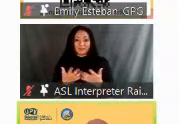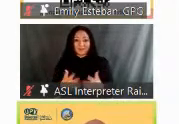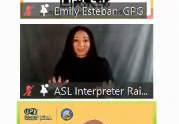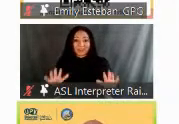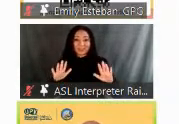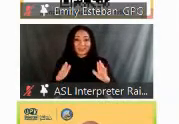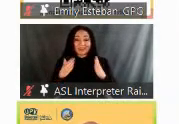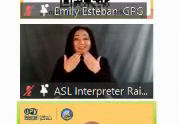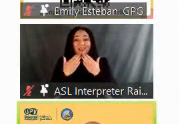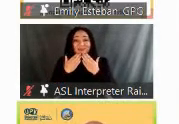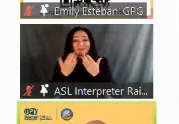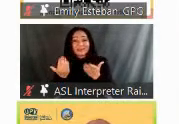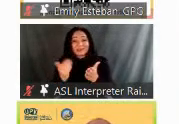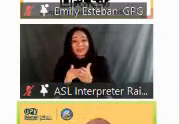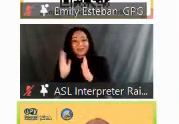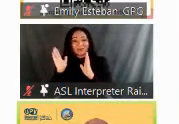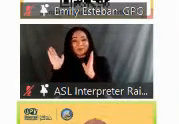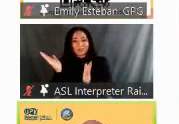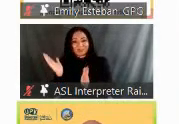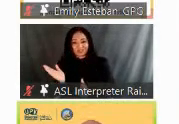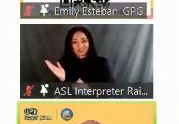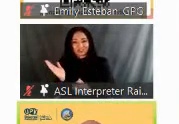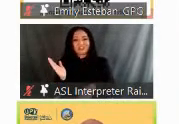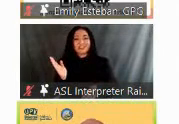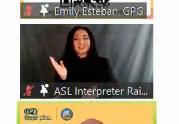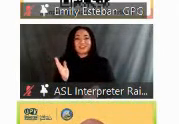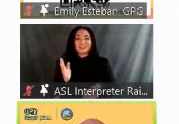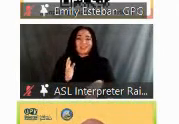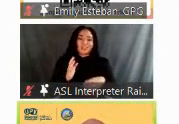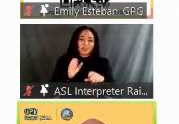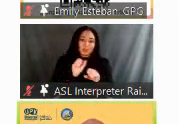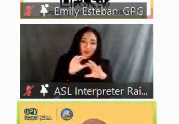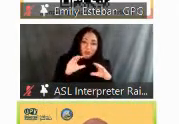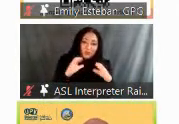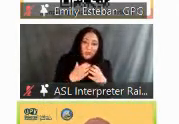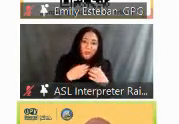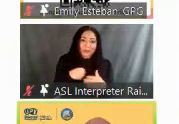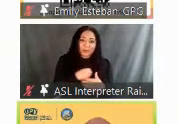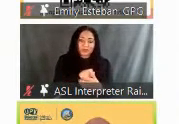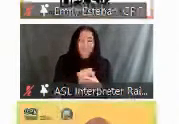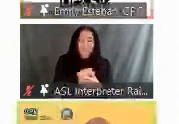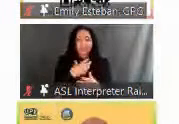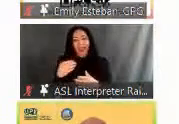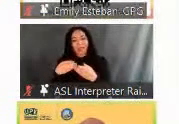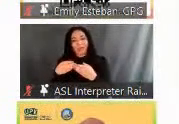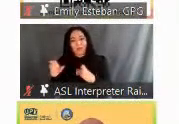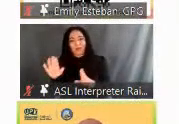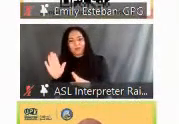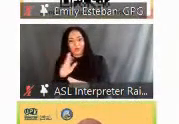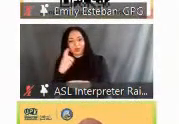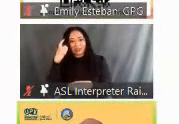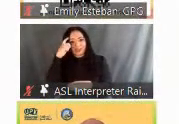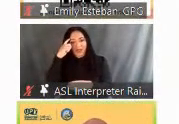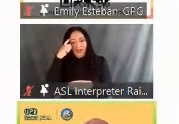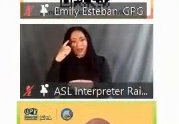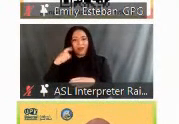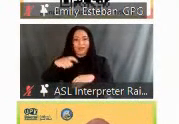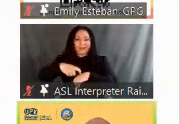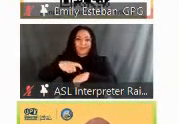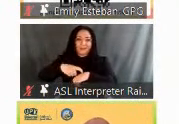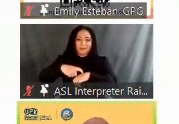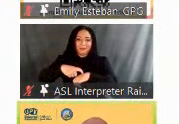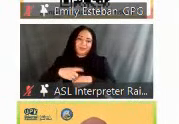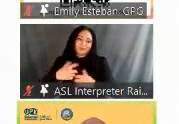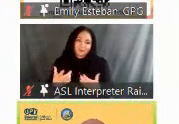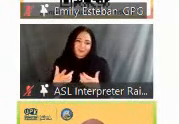you again to the presenters, the work group members, and the public for your time and thought partnership as we work to build a stronger and